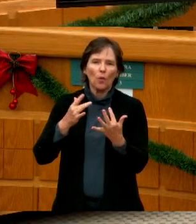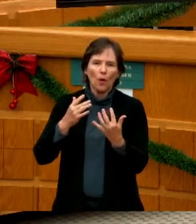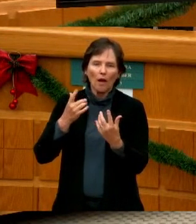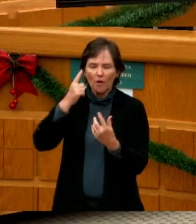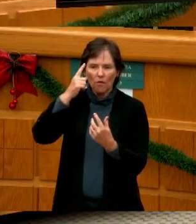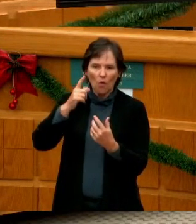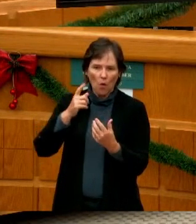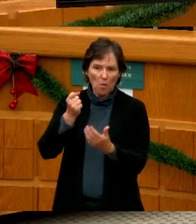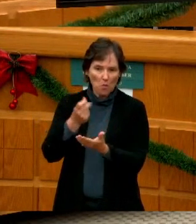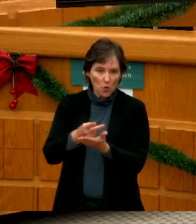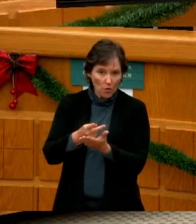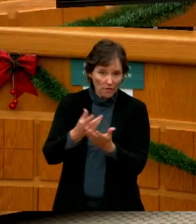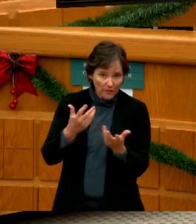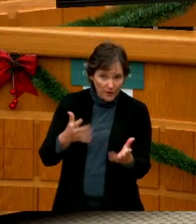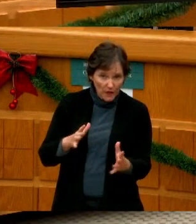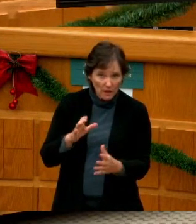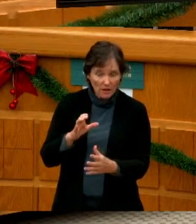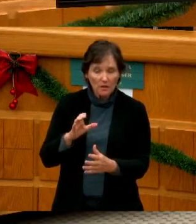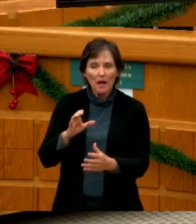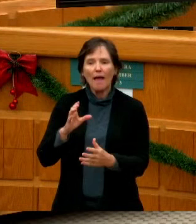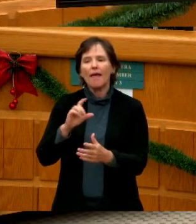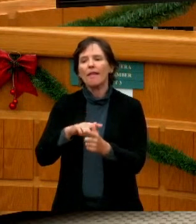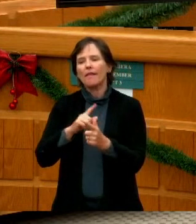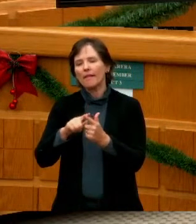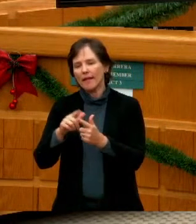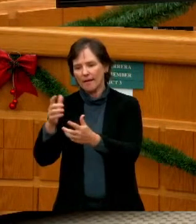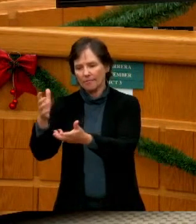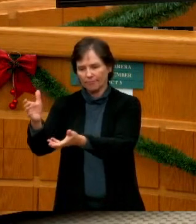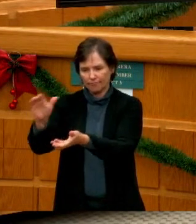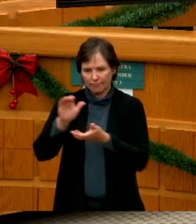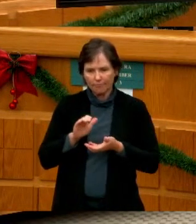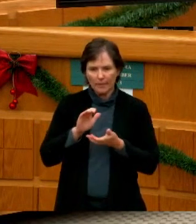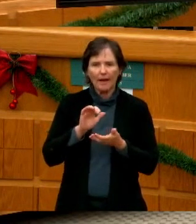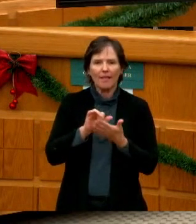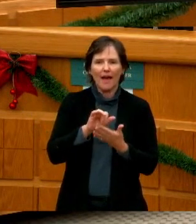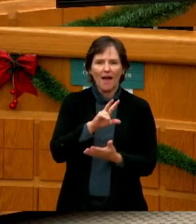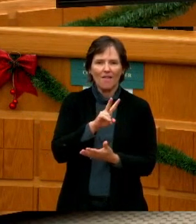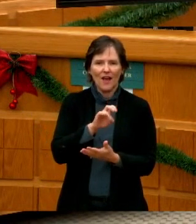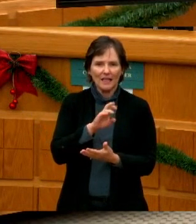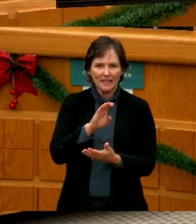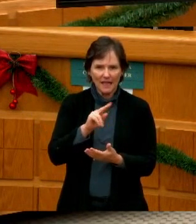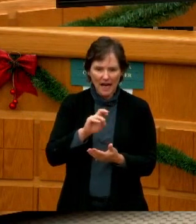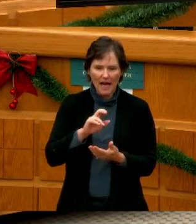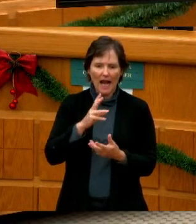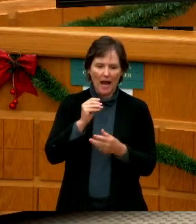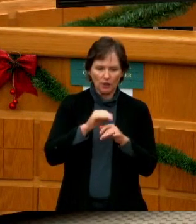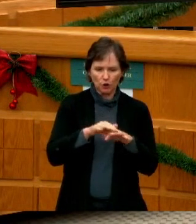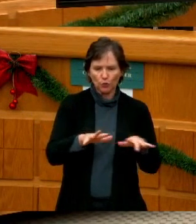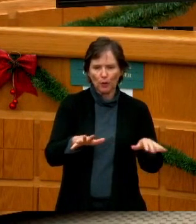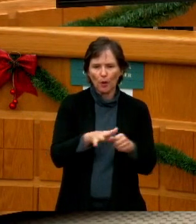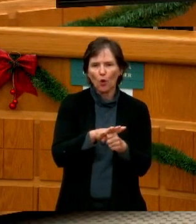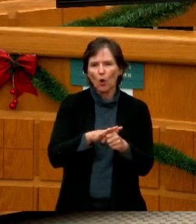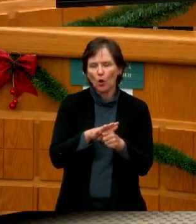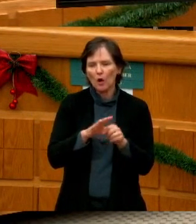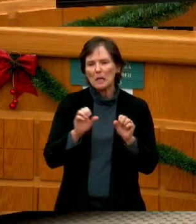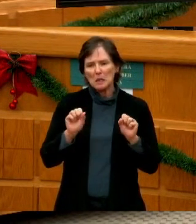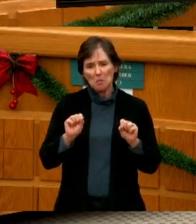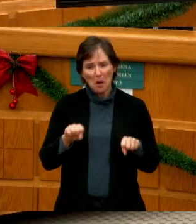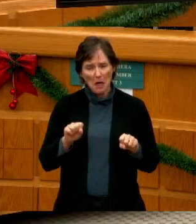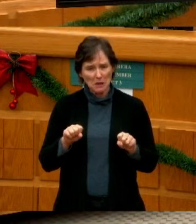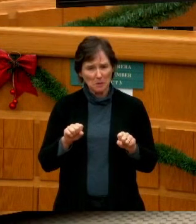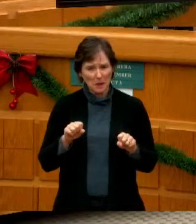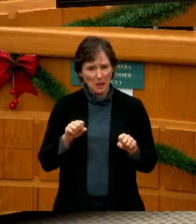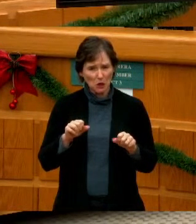more vaccines. So based on the current timeline, COVID vaccines may be available for